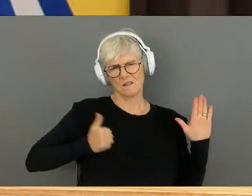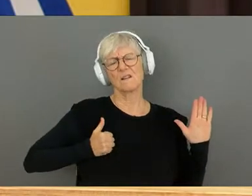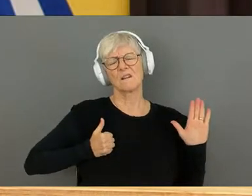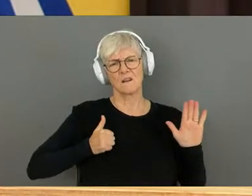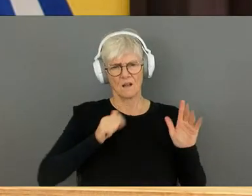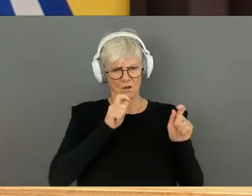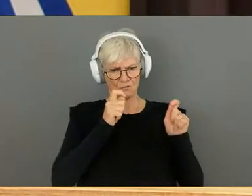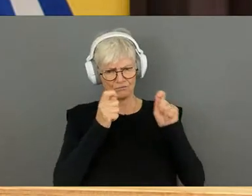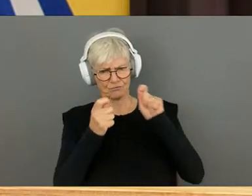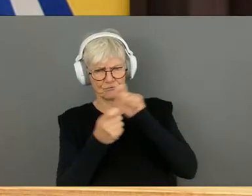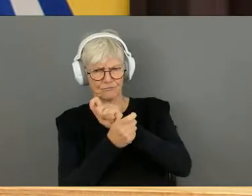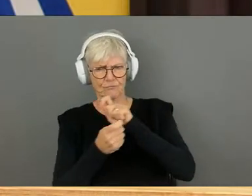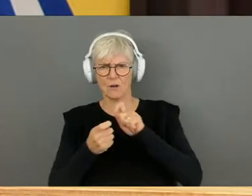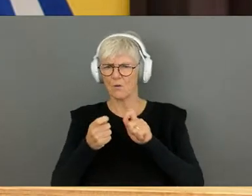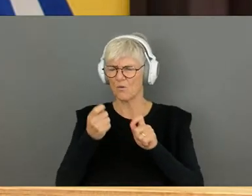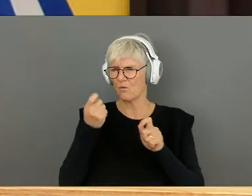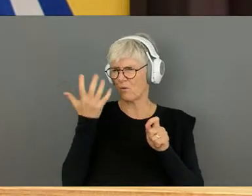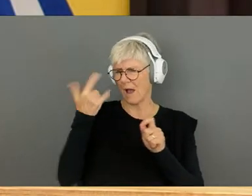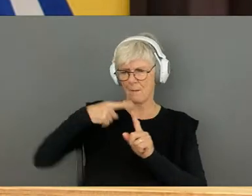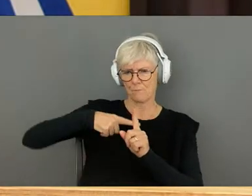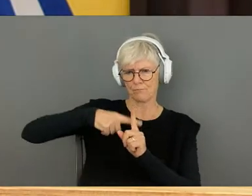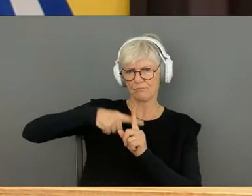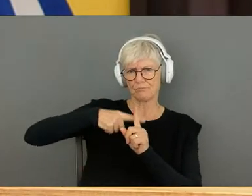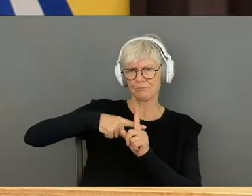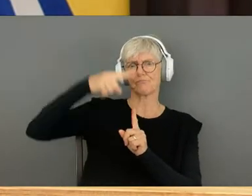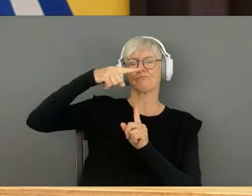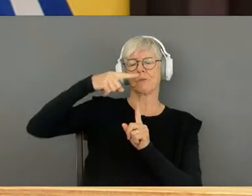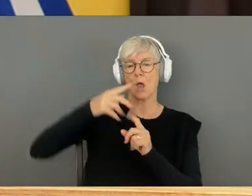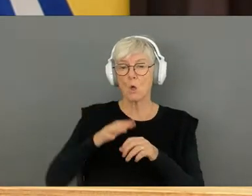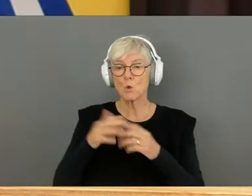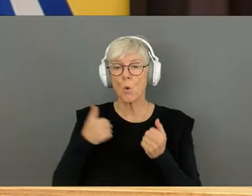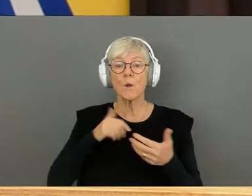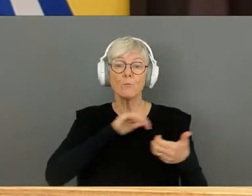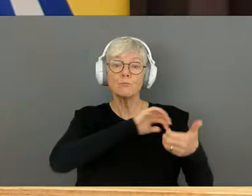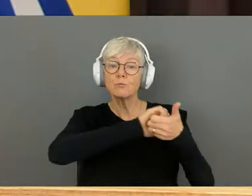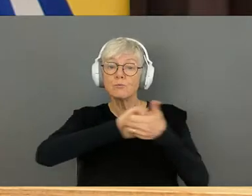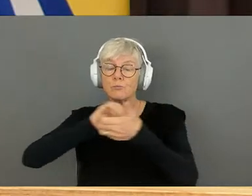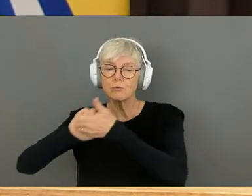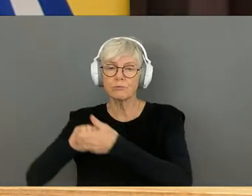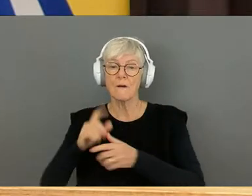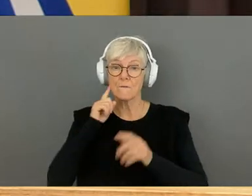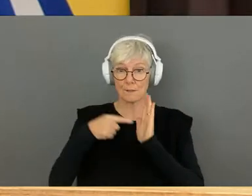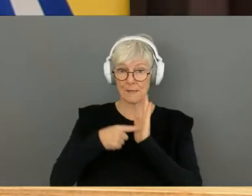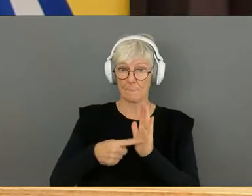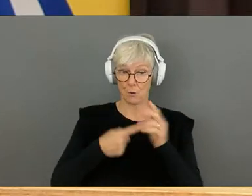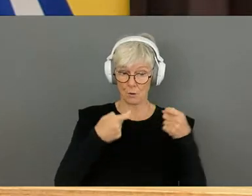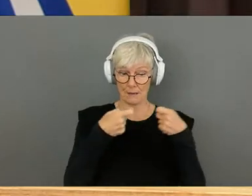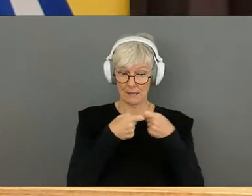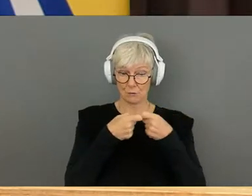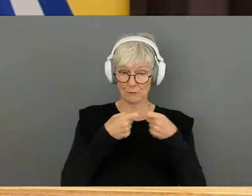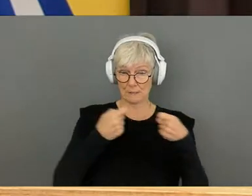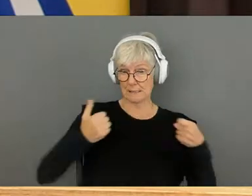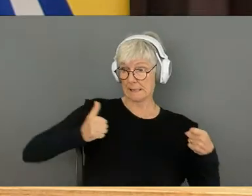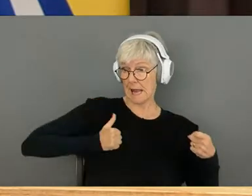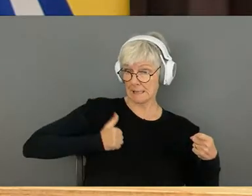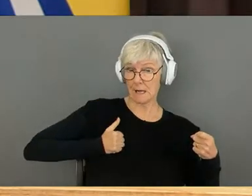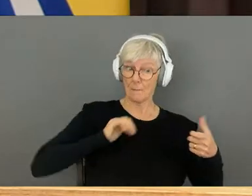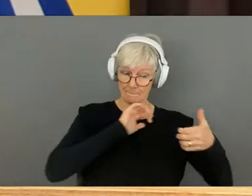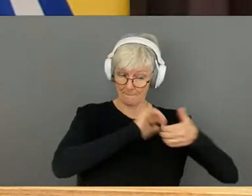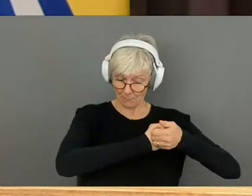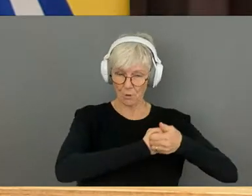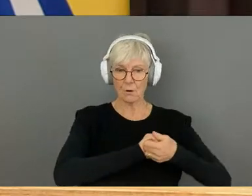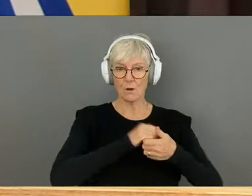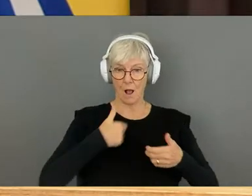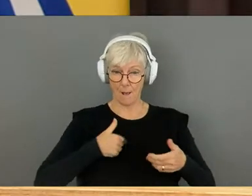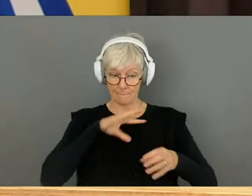that we do, we've been working a lot with our partners. We're a member of Electricity Canada. I'm a member of that committee, and we